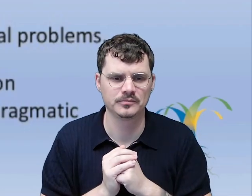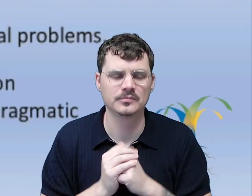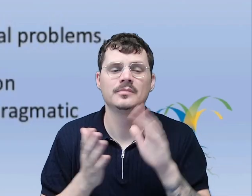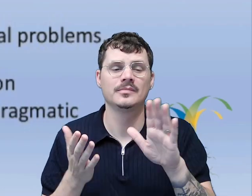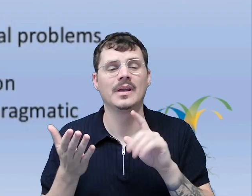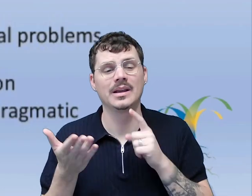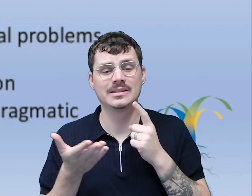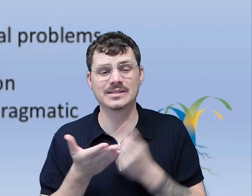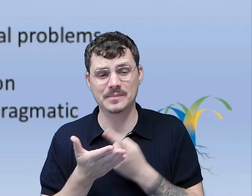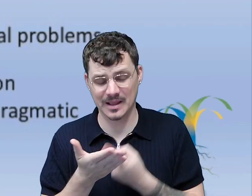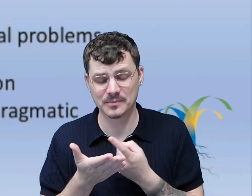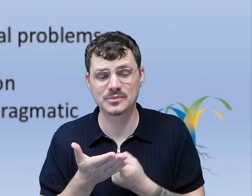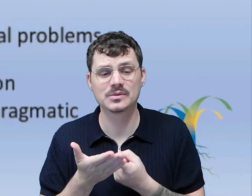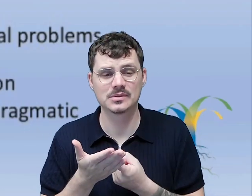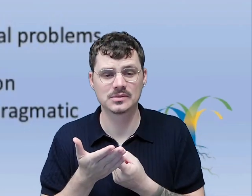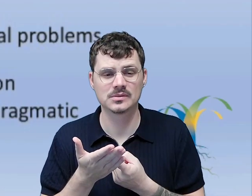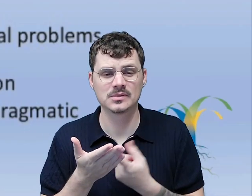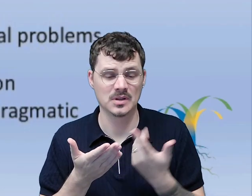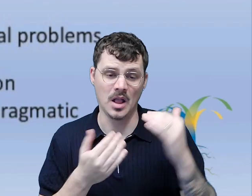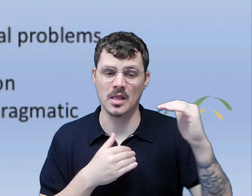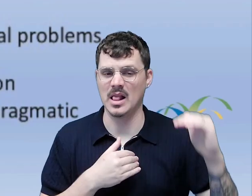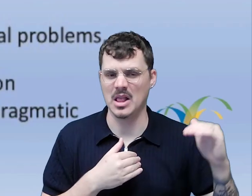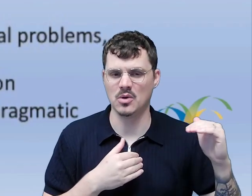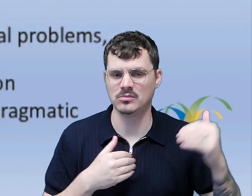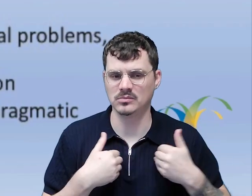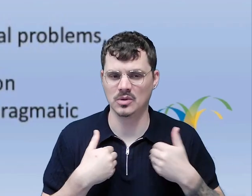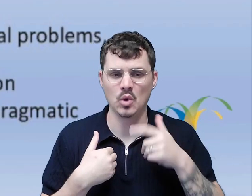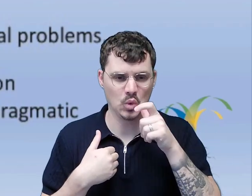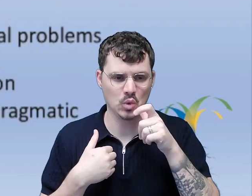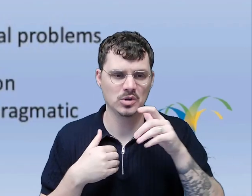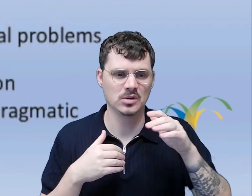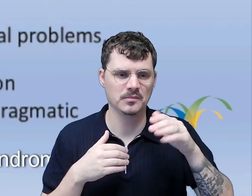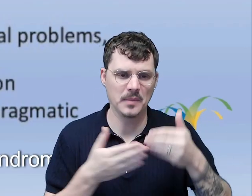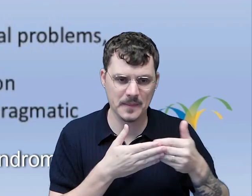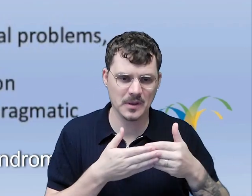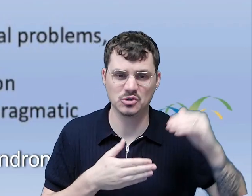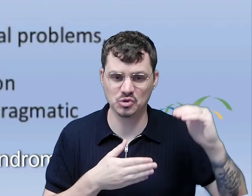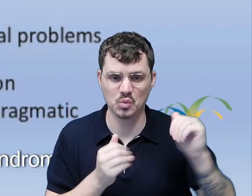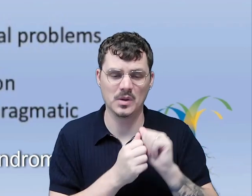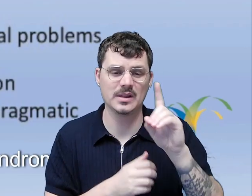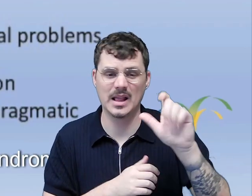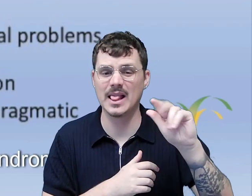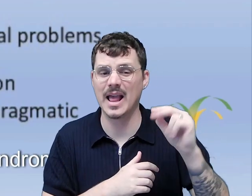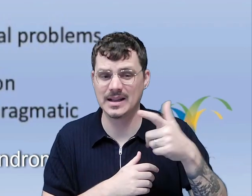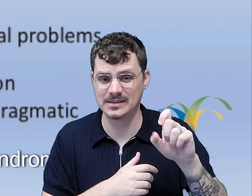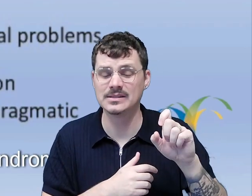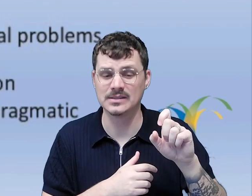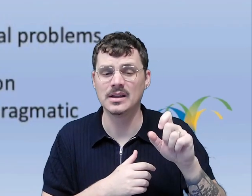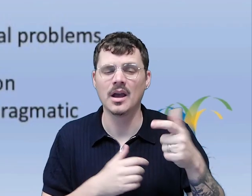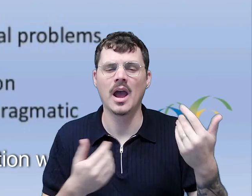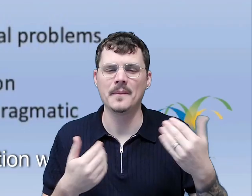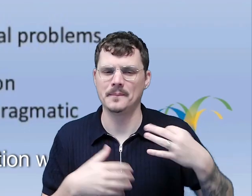And sometimes little ones, infants and children with DeLange